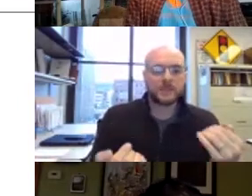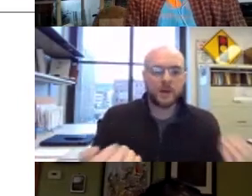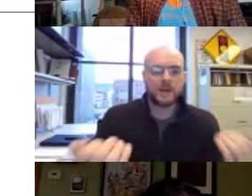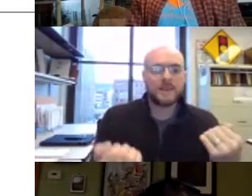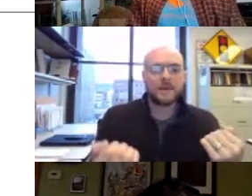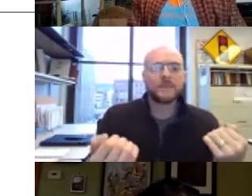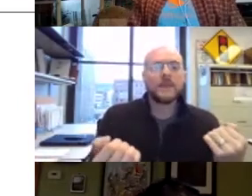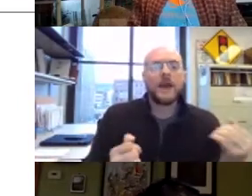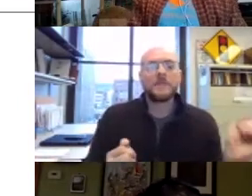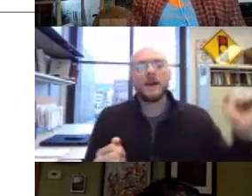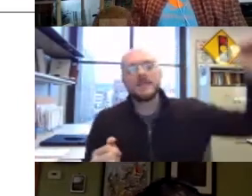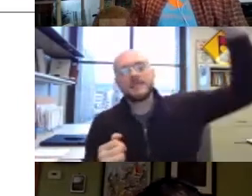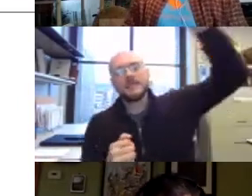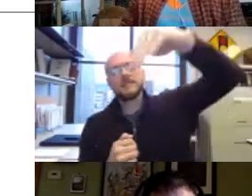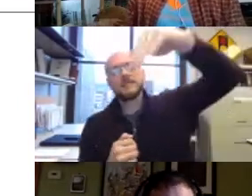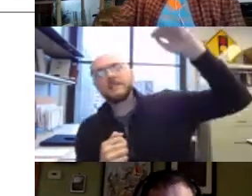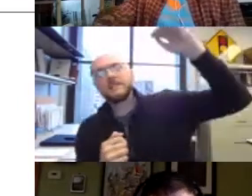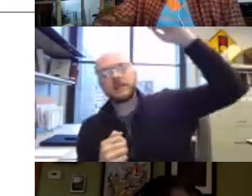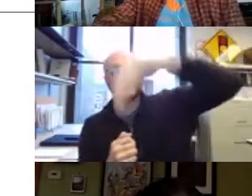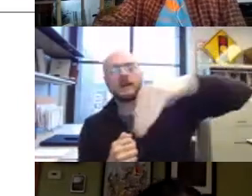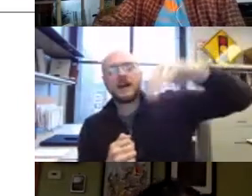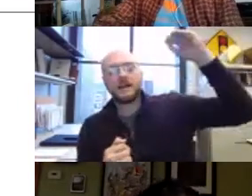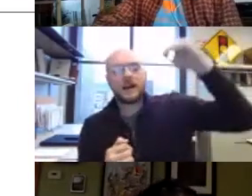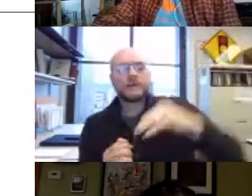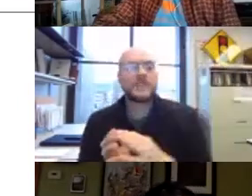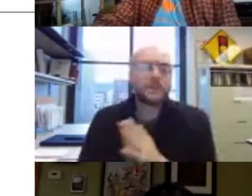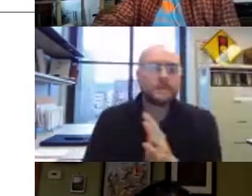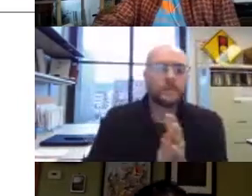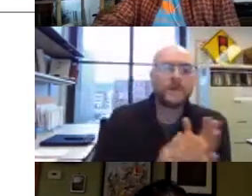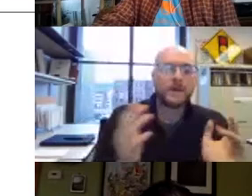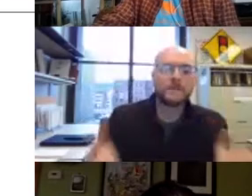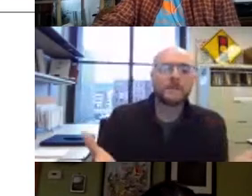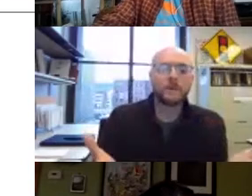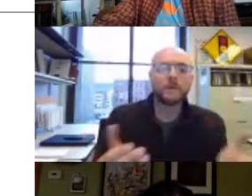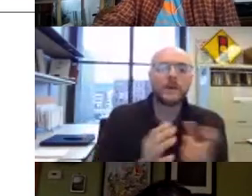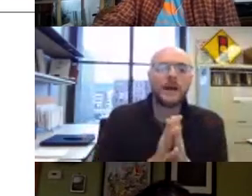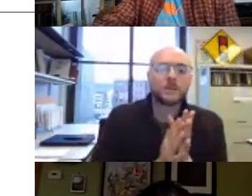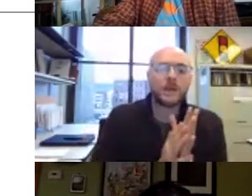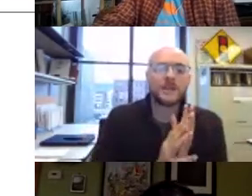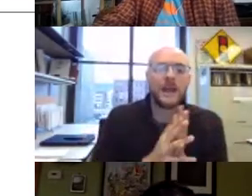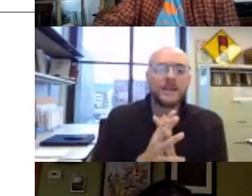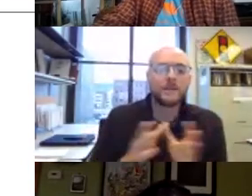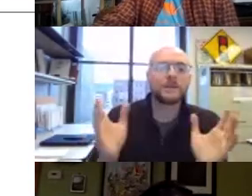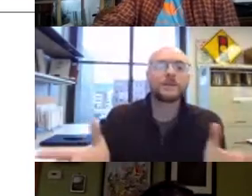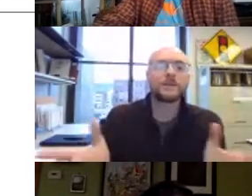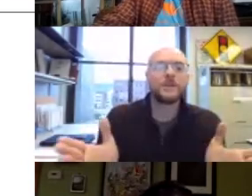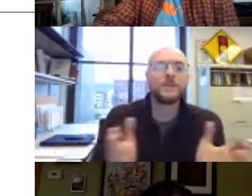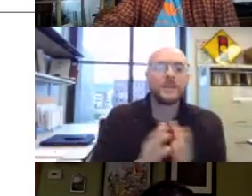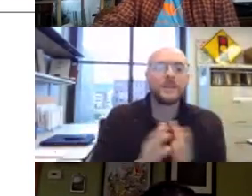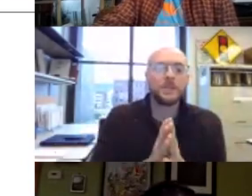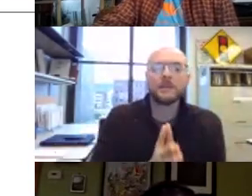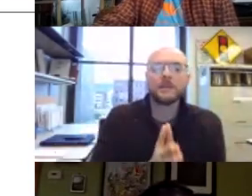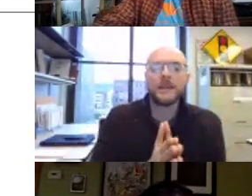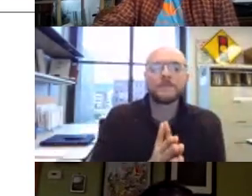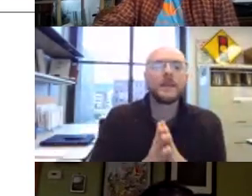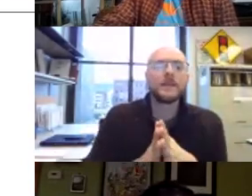enough space for parking there. Because this is kind of on our downhill section, we felt comfortable striking that downhill direction